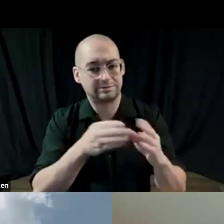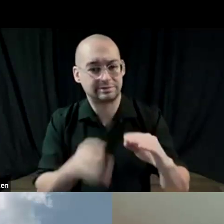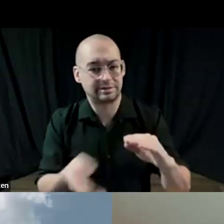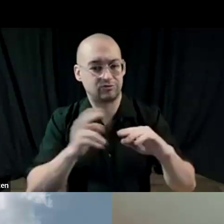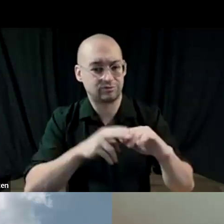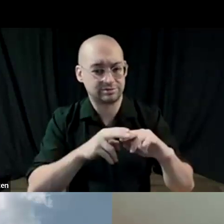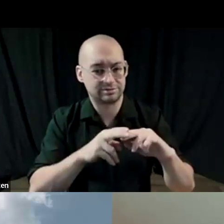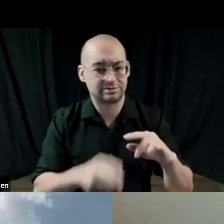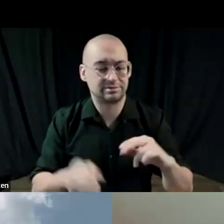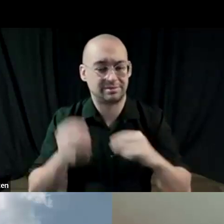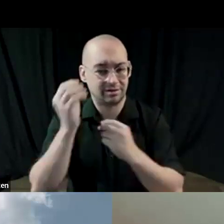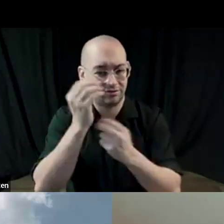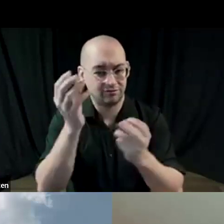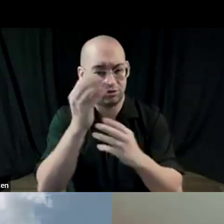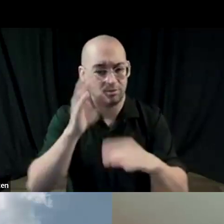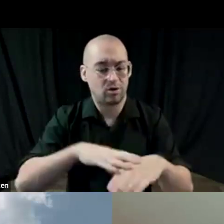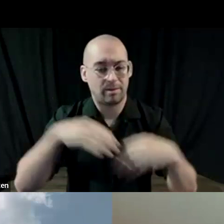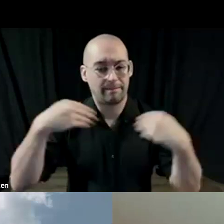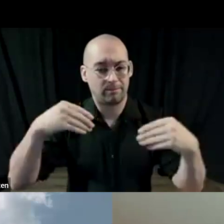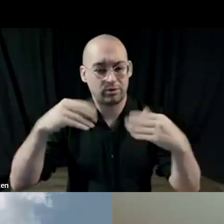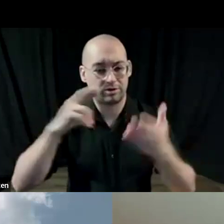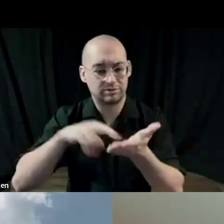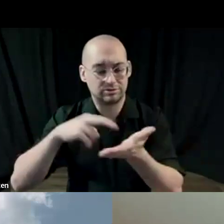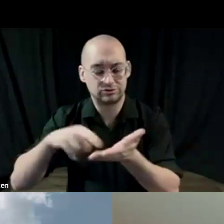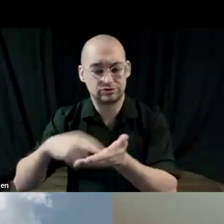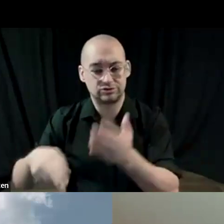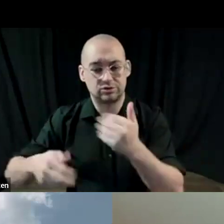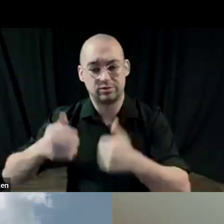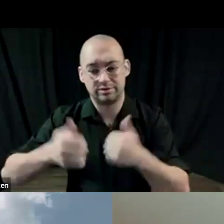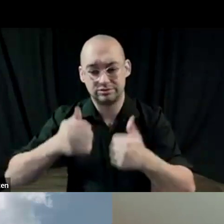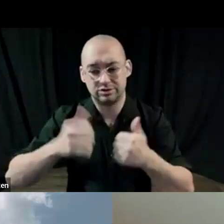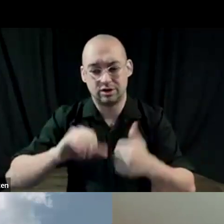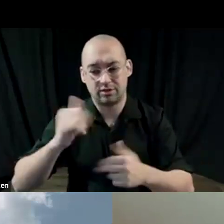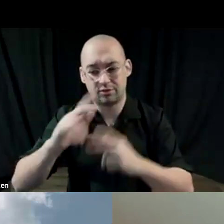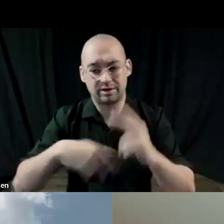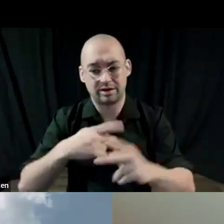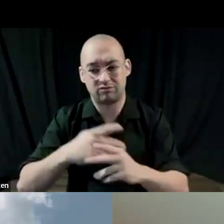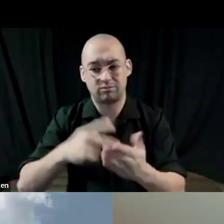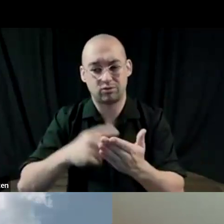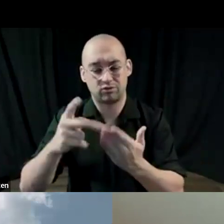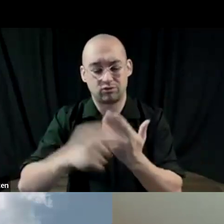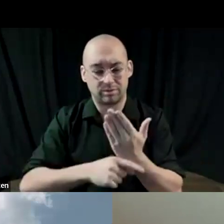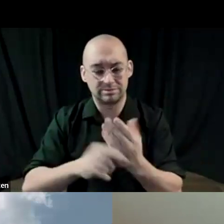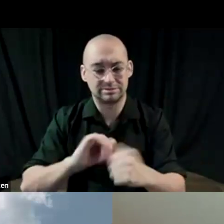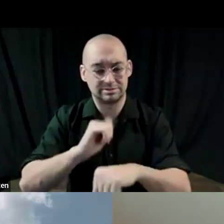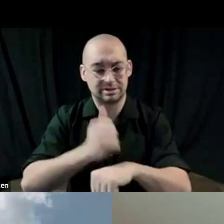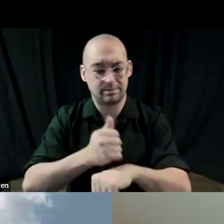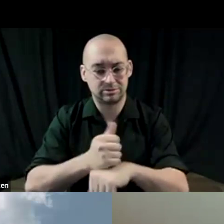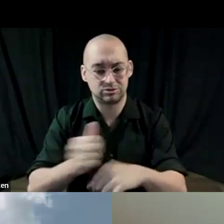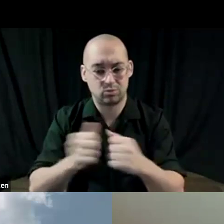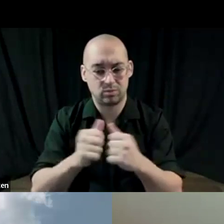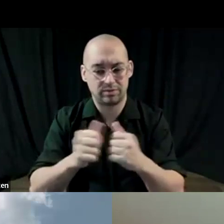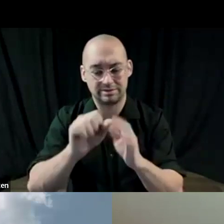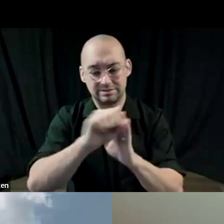be informed on market research and what other kind of programs we can establish with the state agencies and